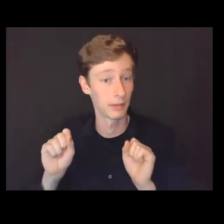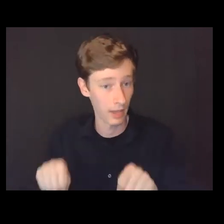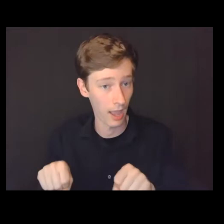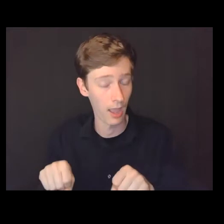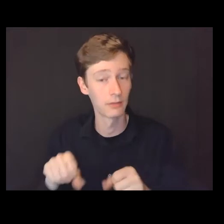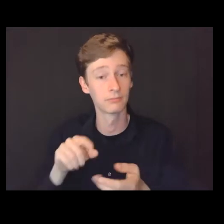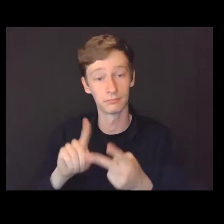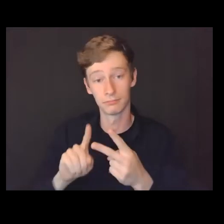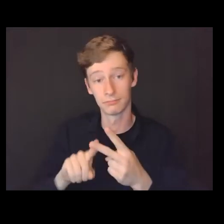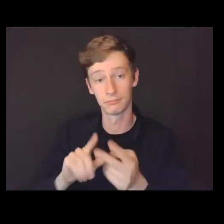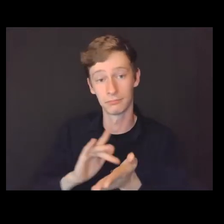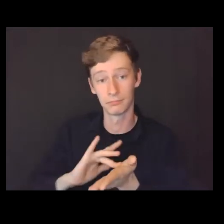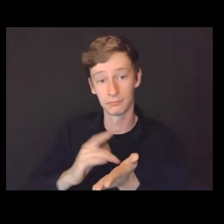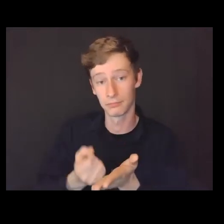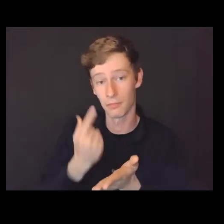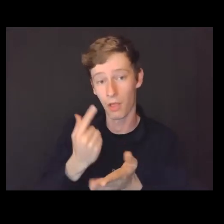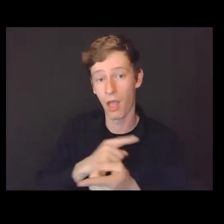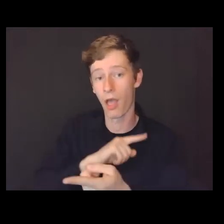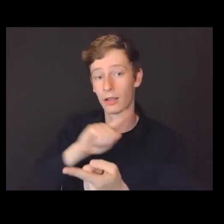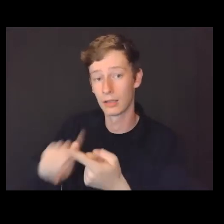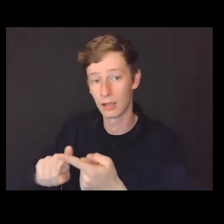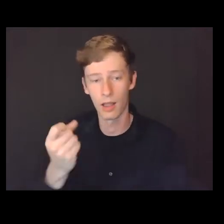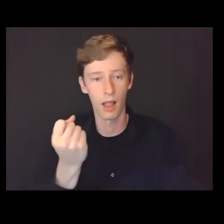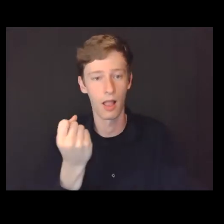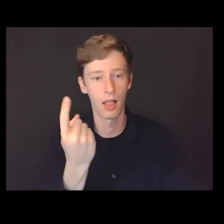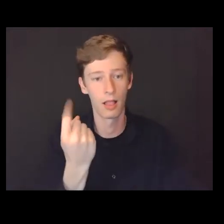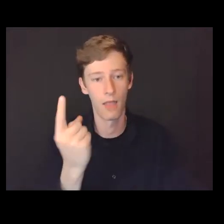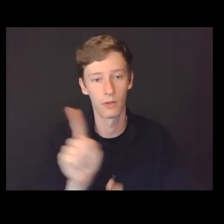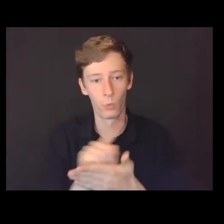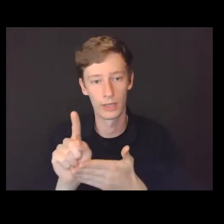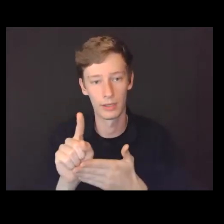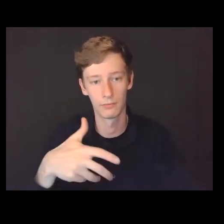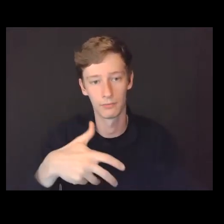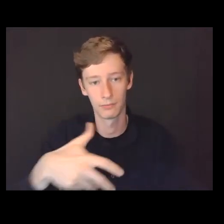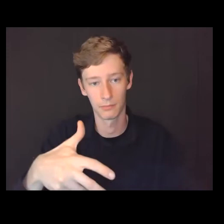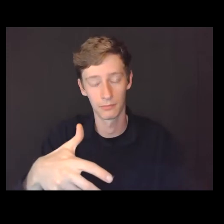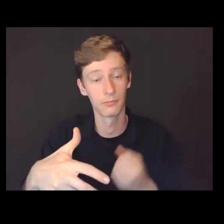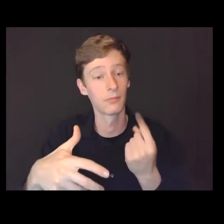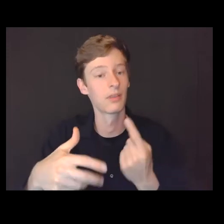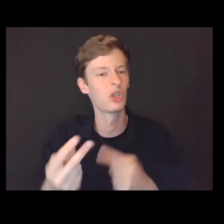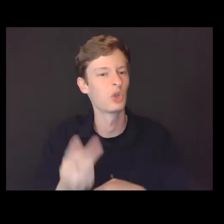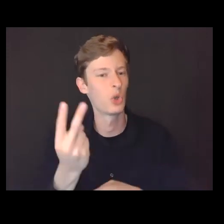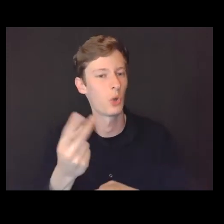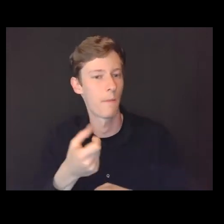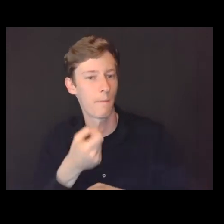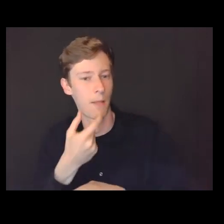the 11th week in pregnancy. And that's two pills that people take. And now, as a result of a couple of things, the